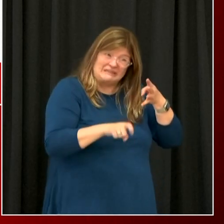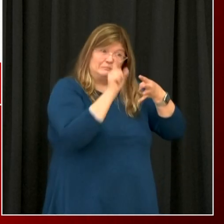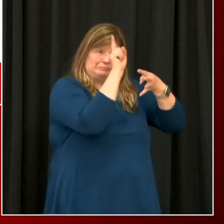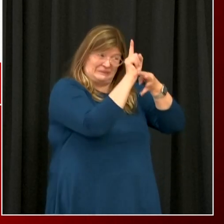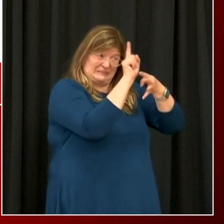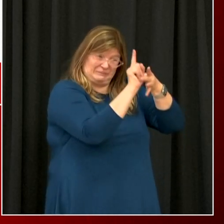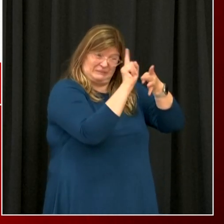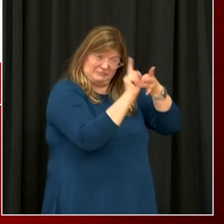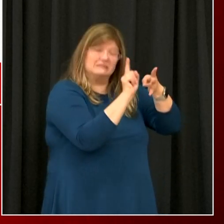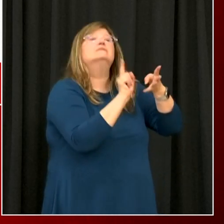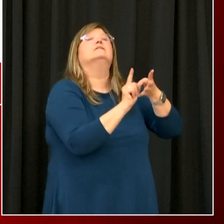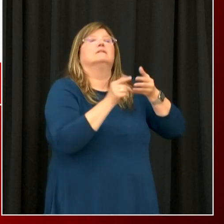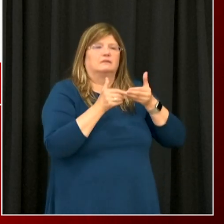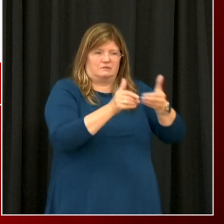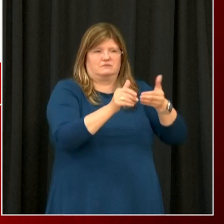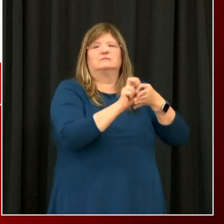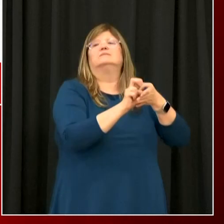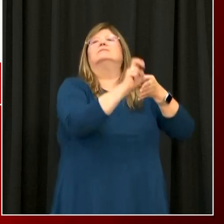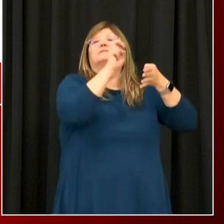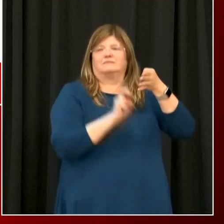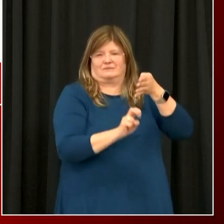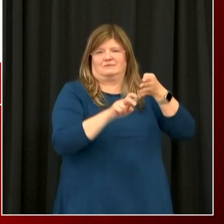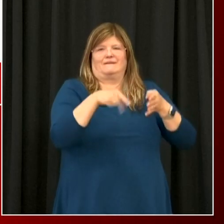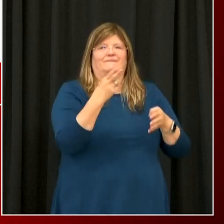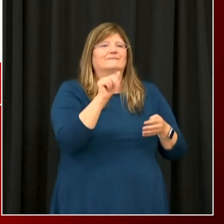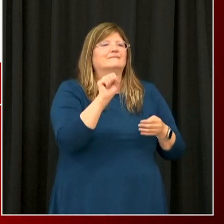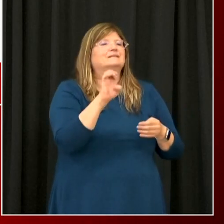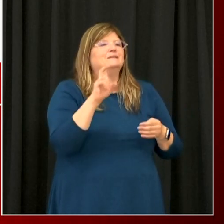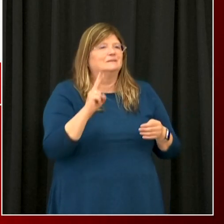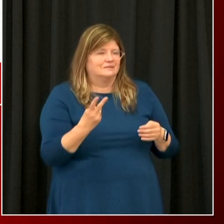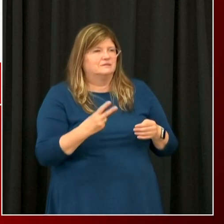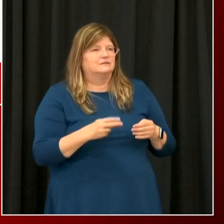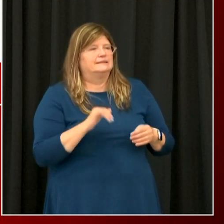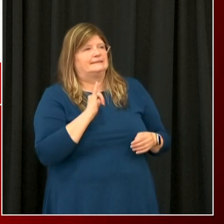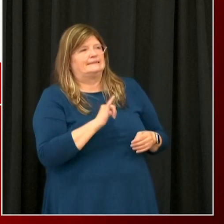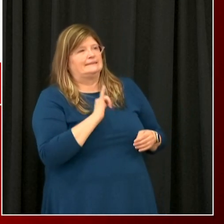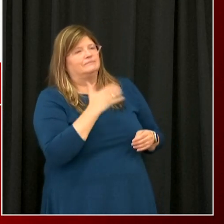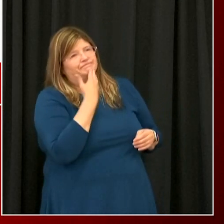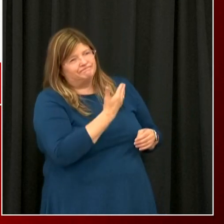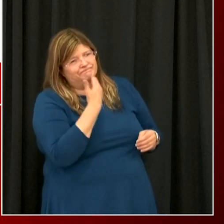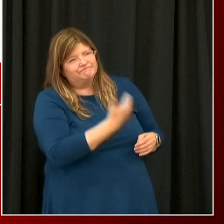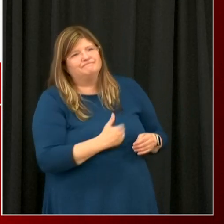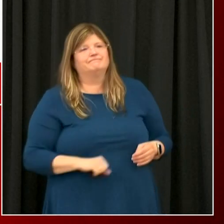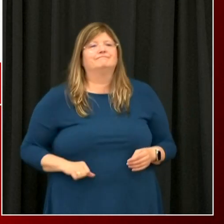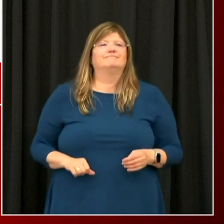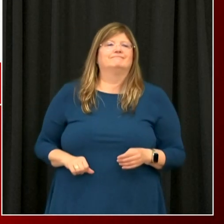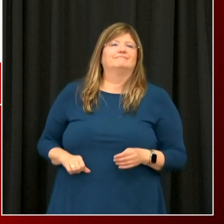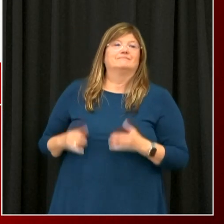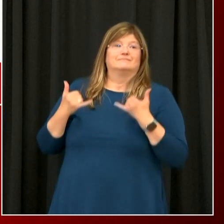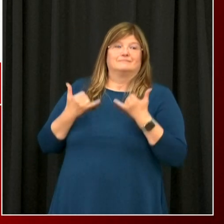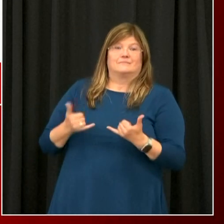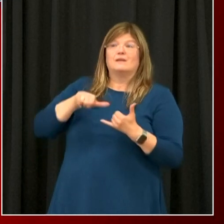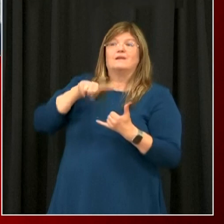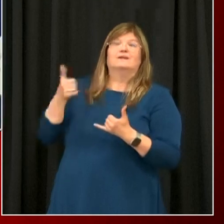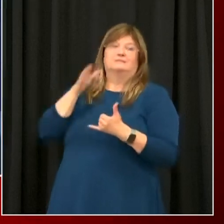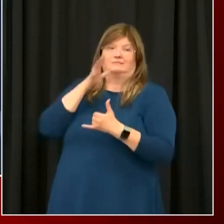next phase. Thank you very much. Yes. Yes. Can you clarify how you're measuring